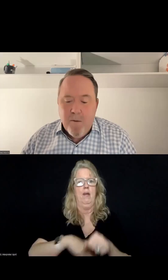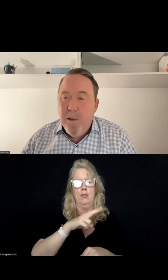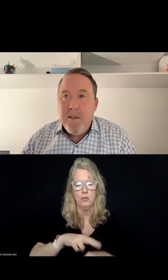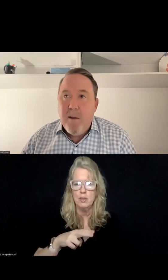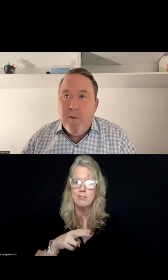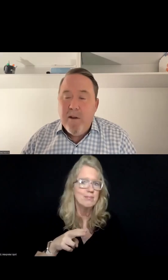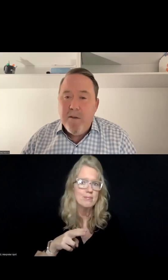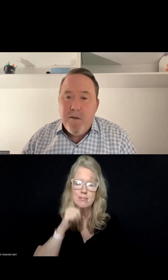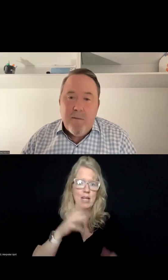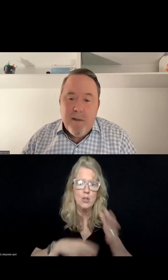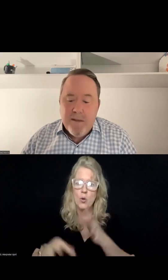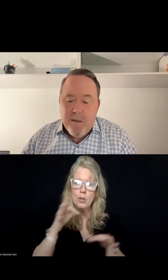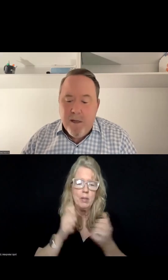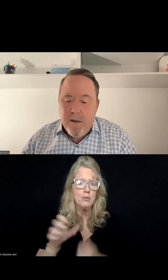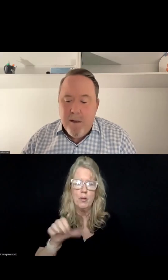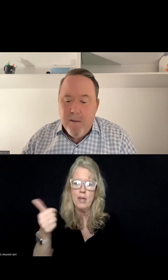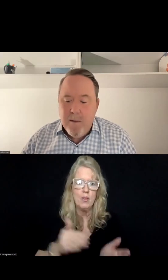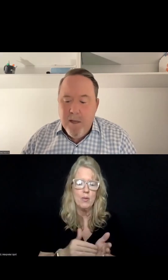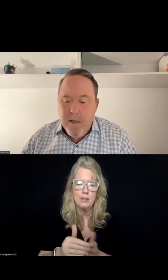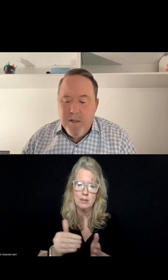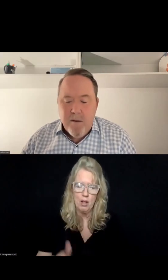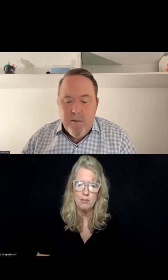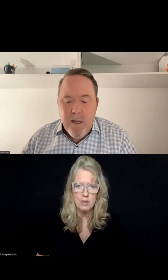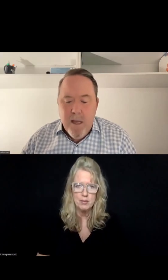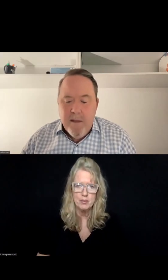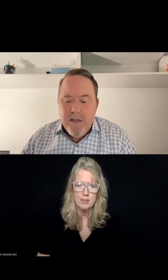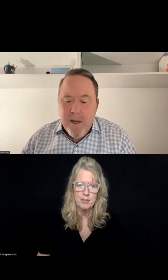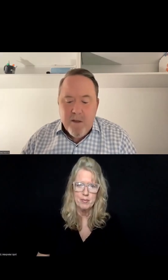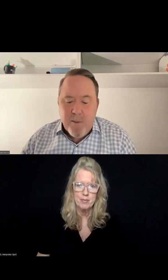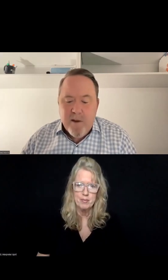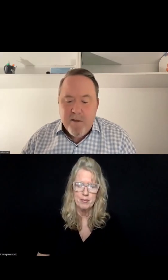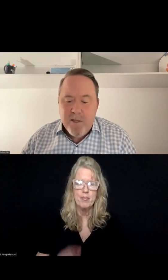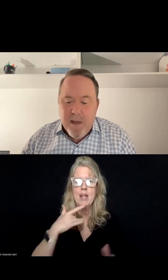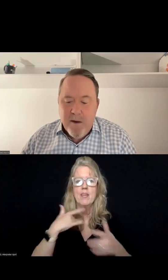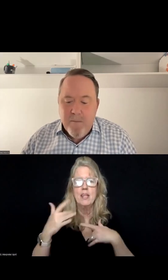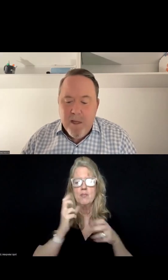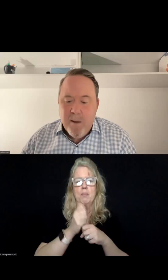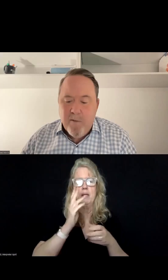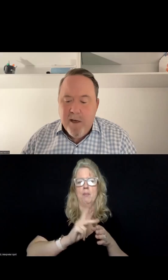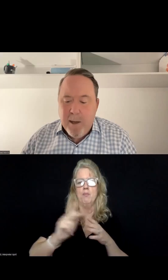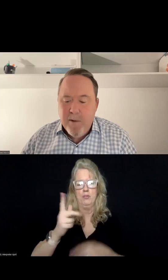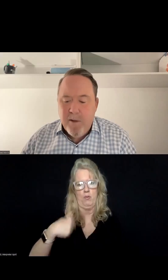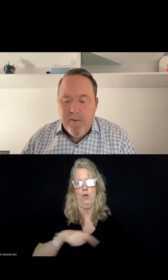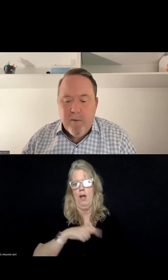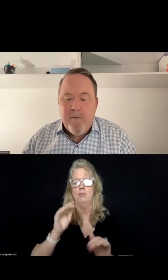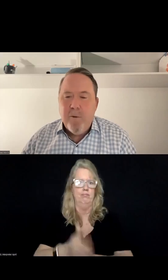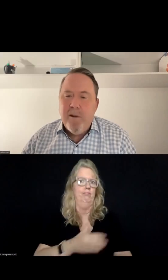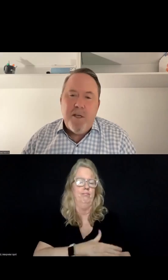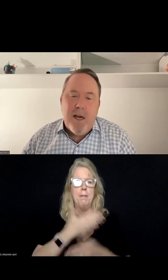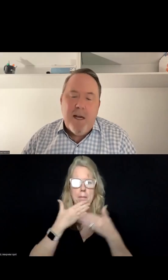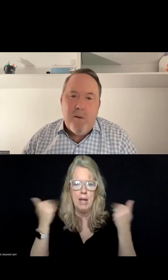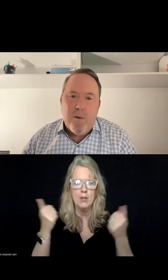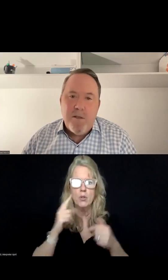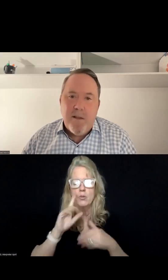they don't replace other professionals. Yep. Often that's a concern. They just make those professionals better, and they provide an opportunity for